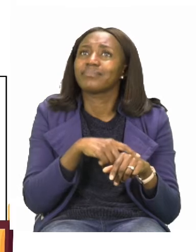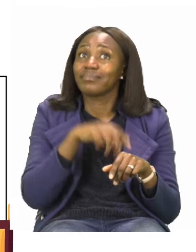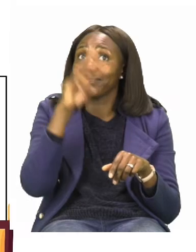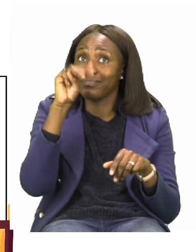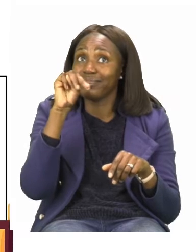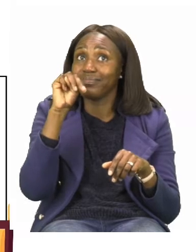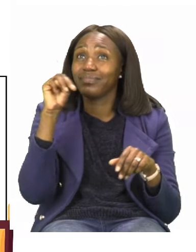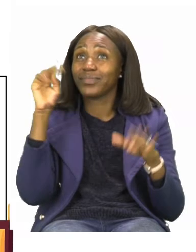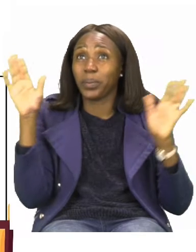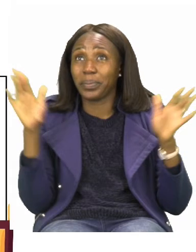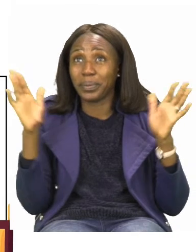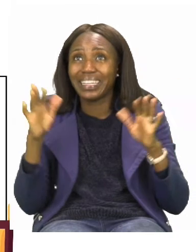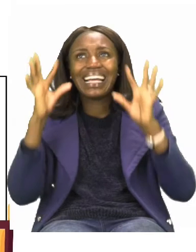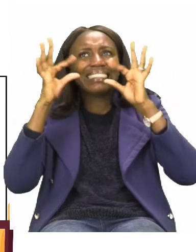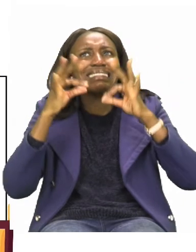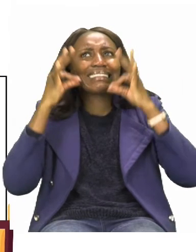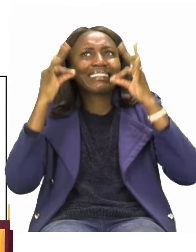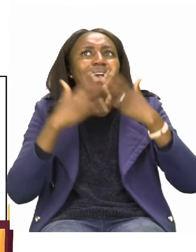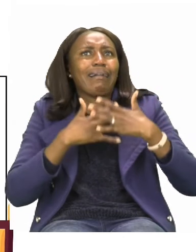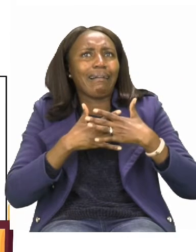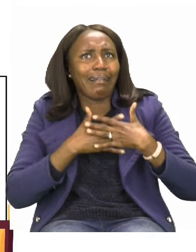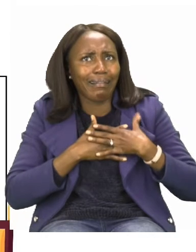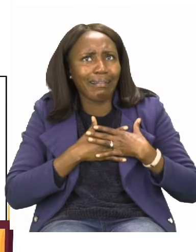Ming likes to dash.